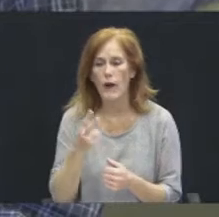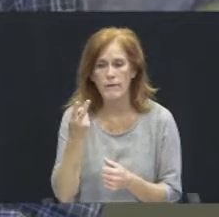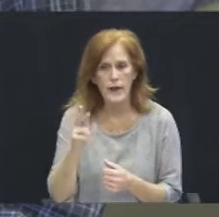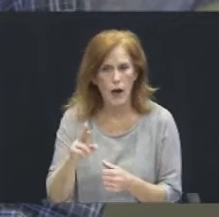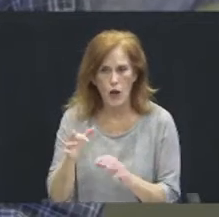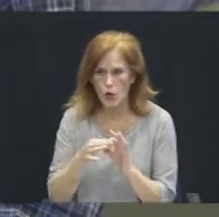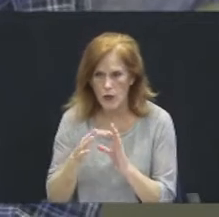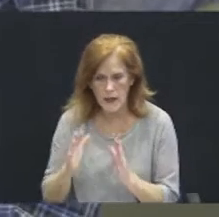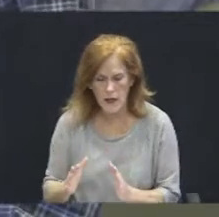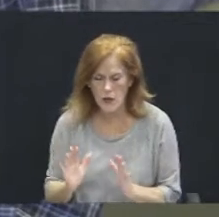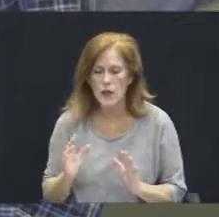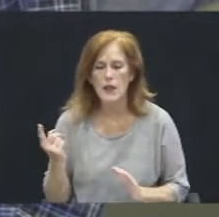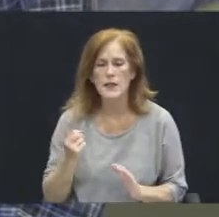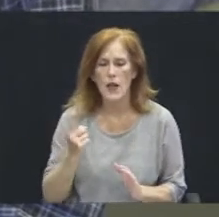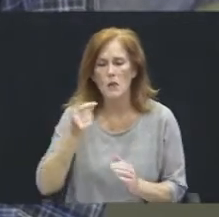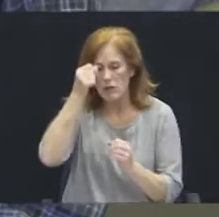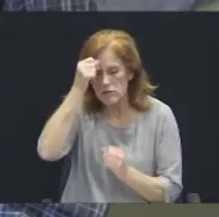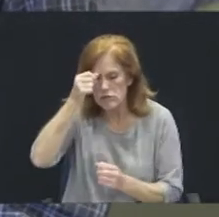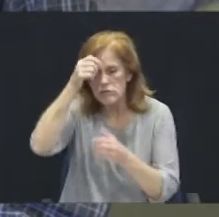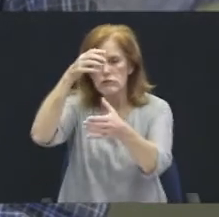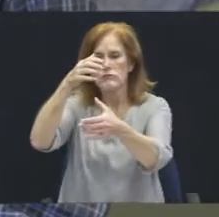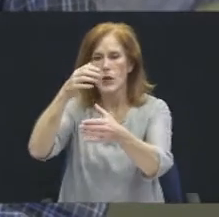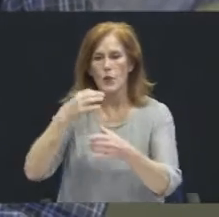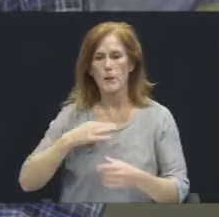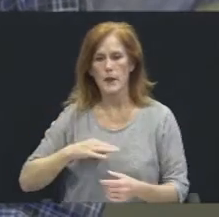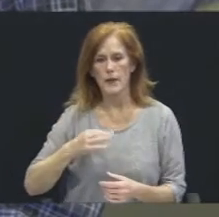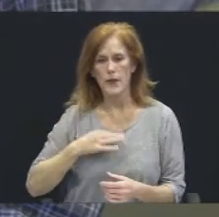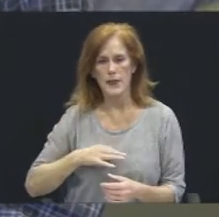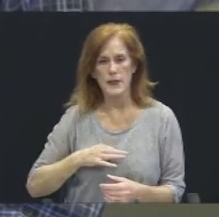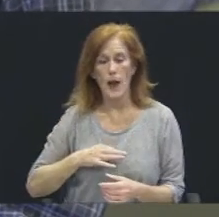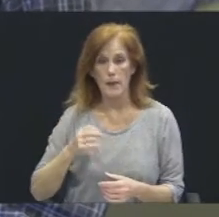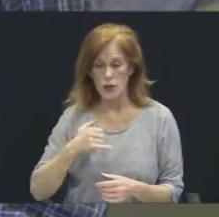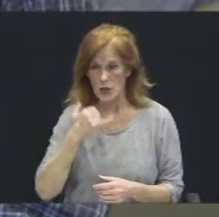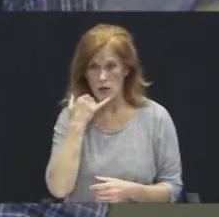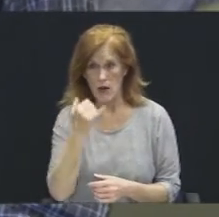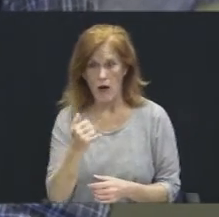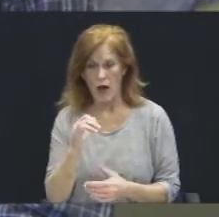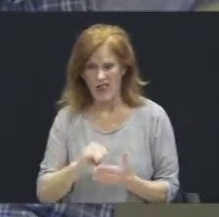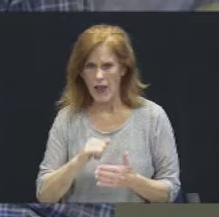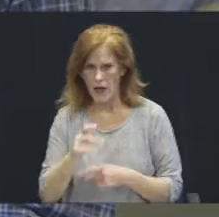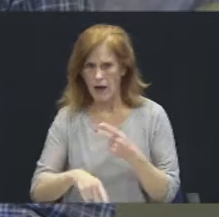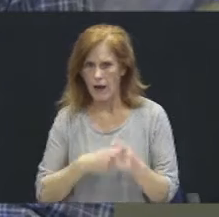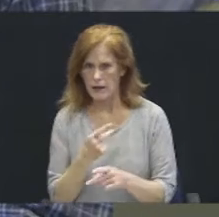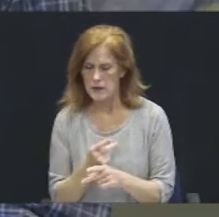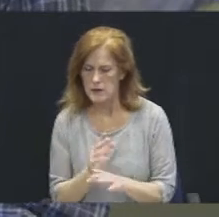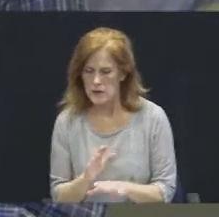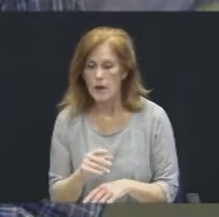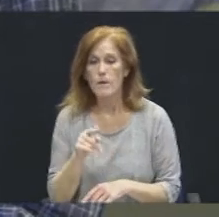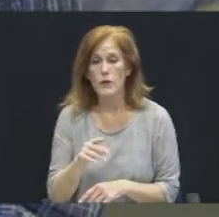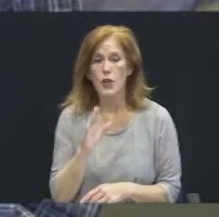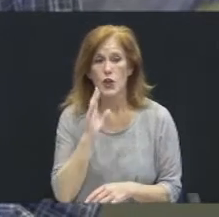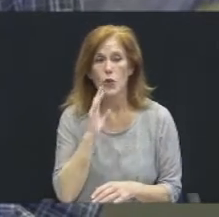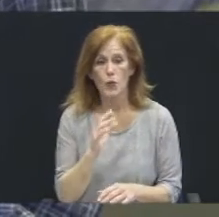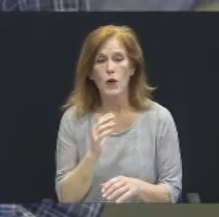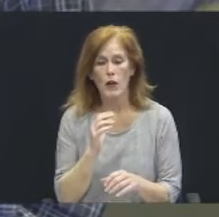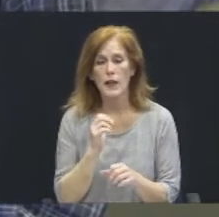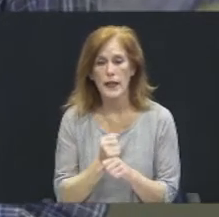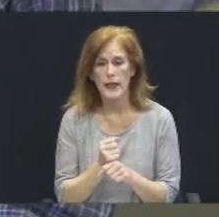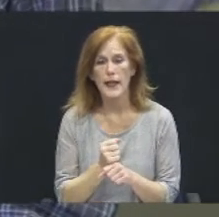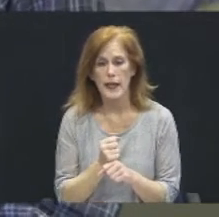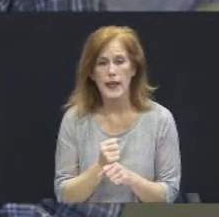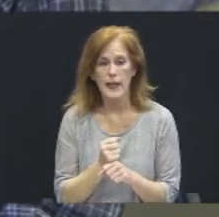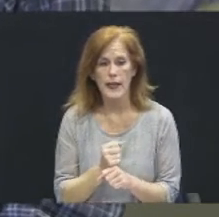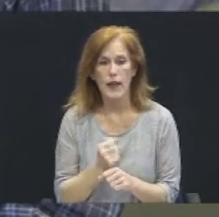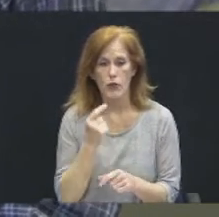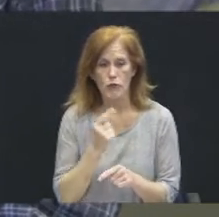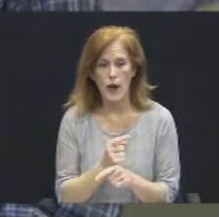VR coordinator. Just make an initial call on those. You will get directed to the right person if